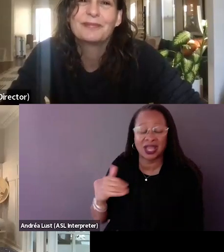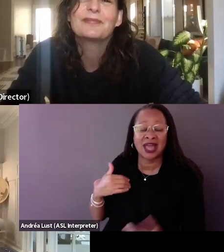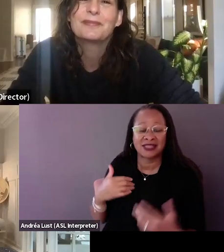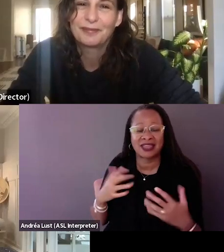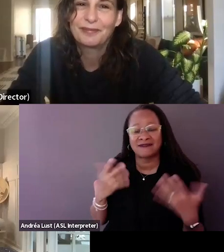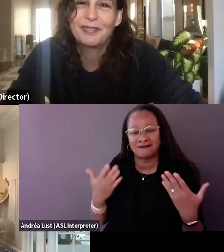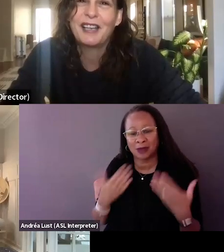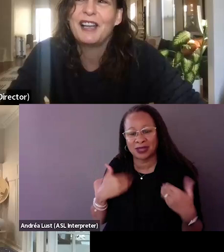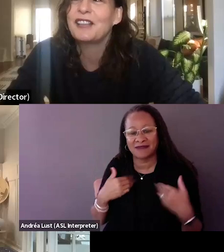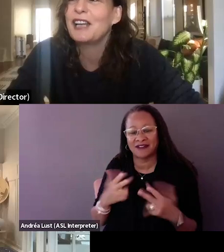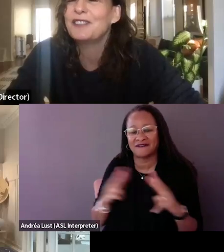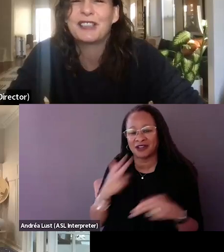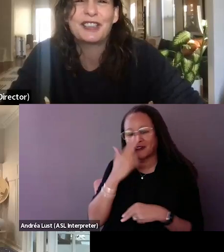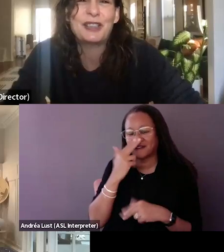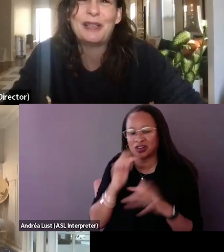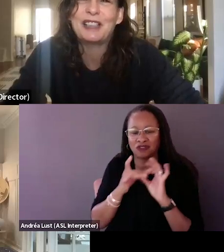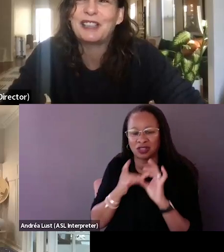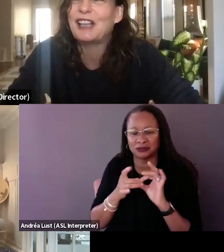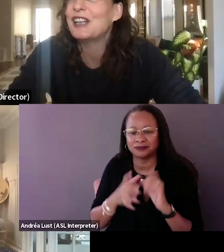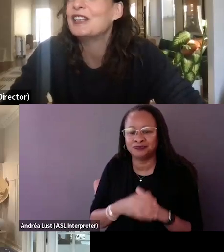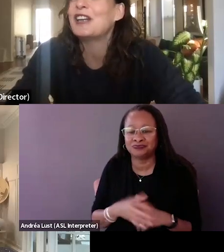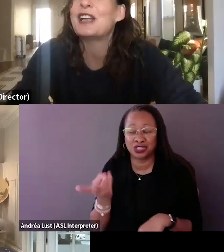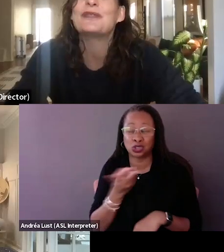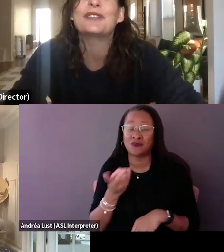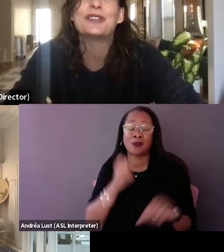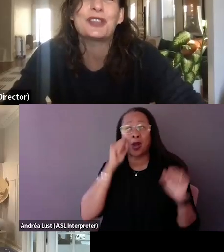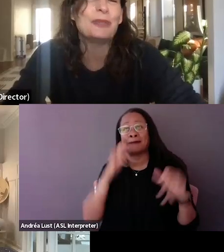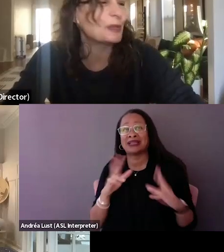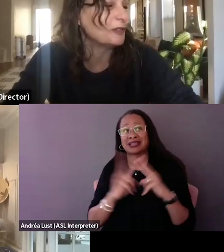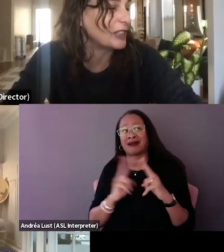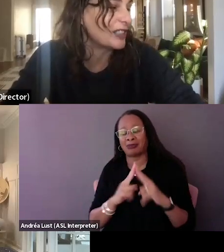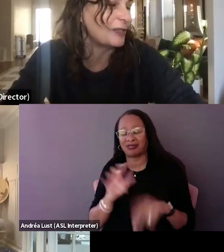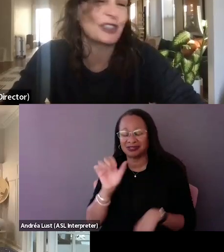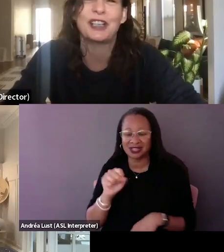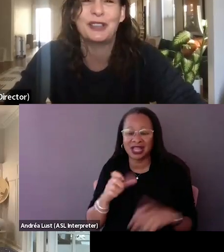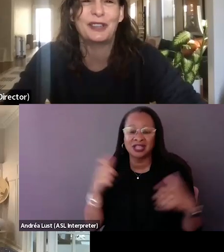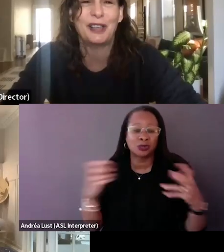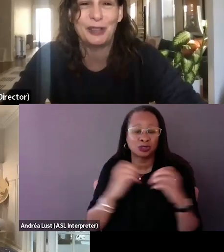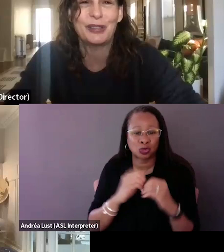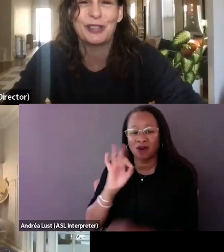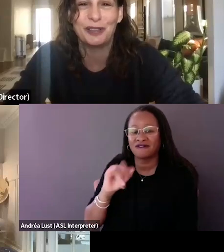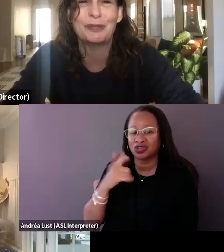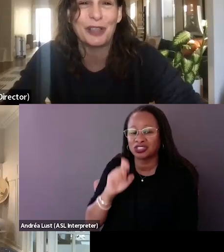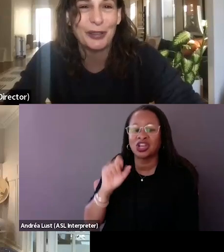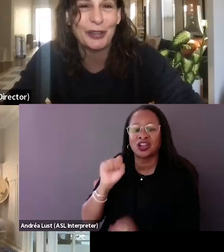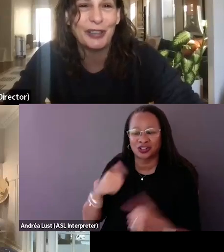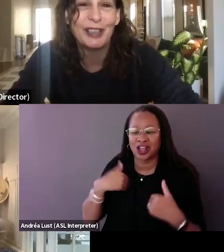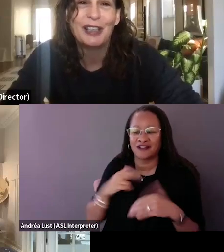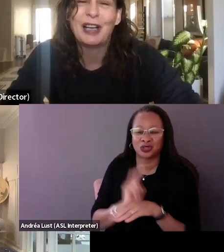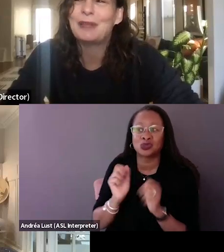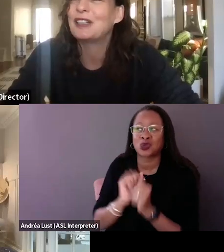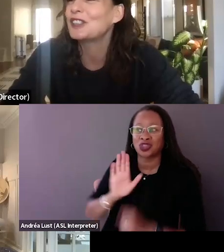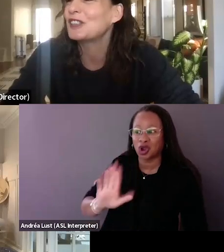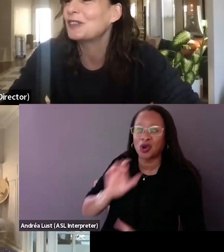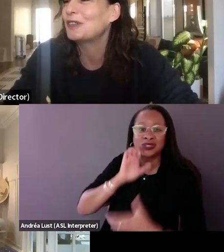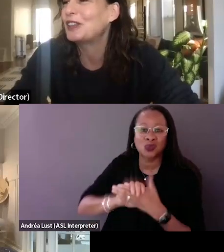funny relationship at times. They have such an amazing, and there's so much more footage that I wish I could have used in the film with her.